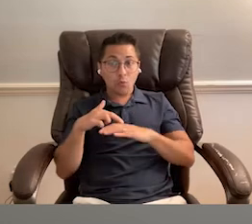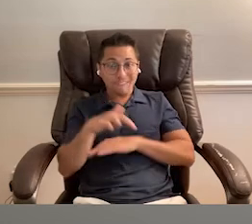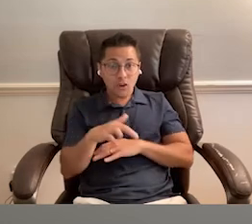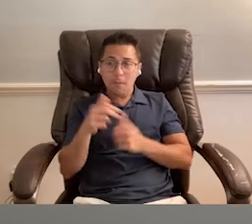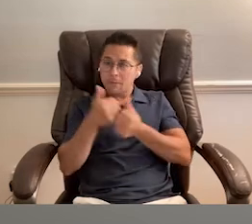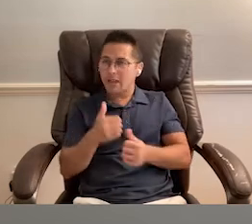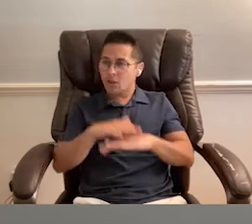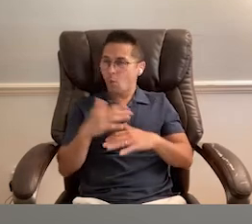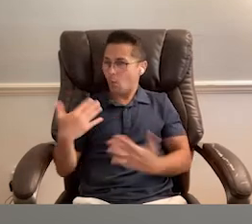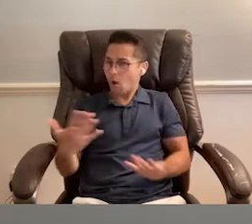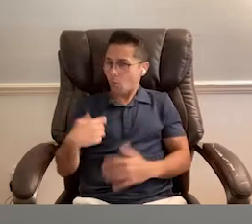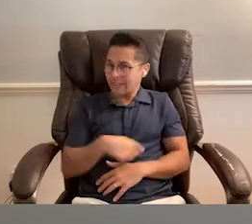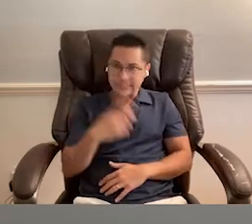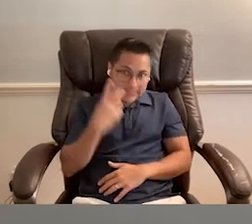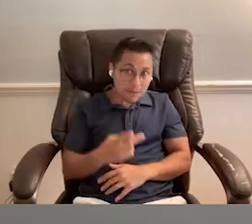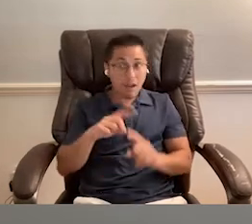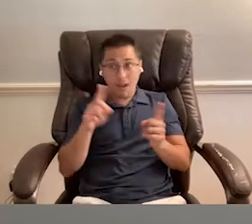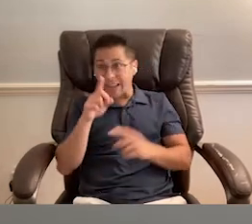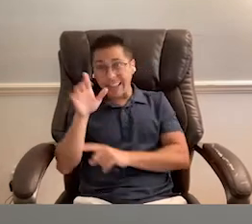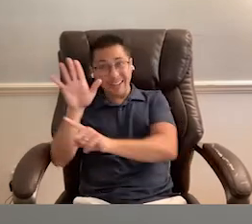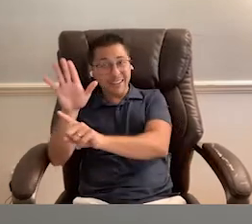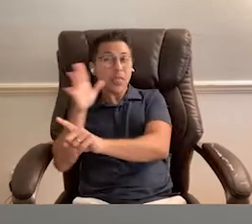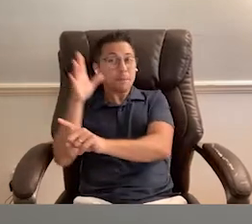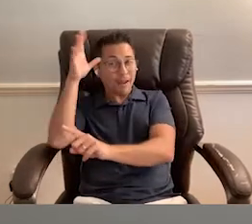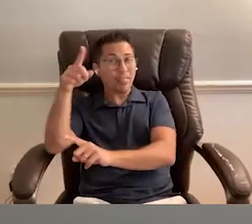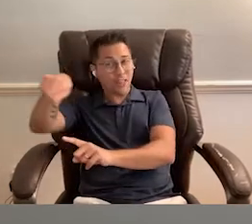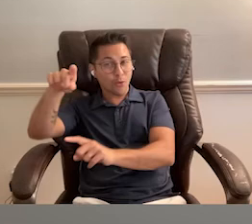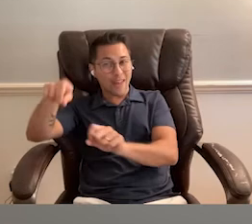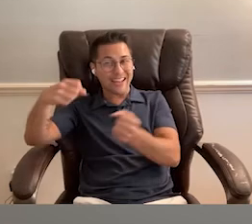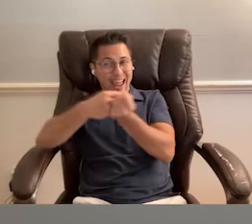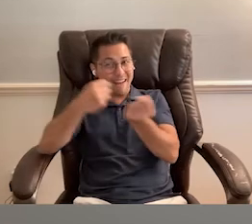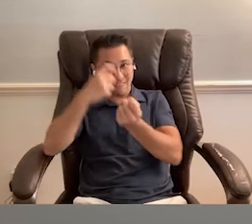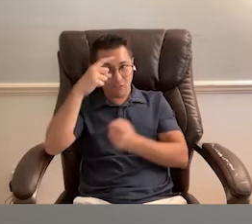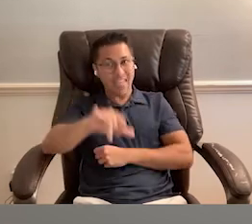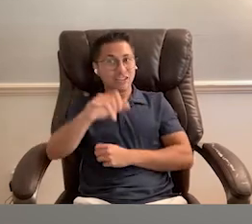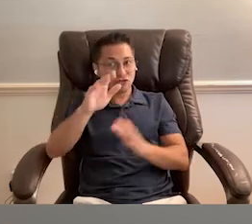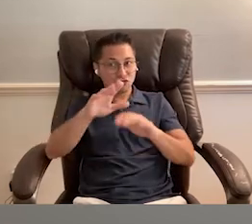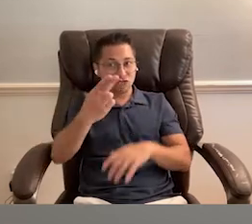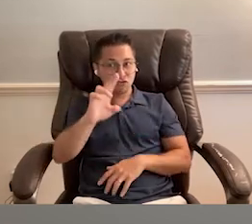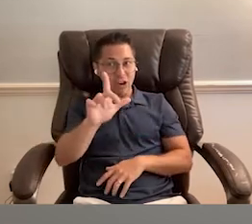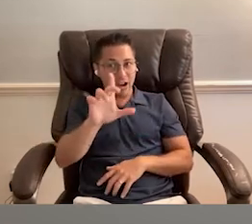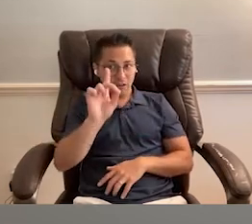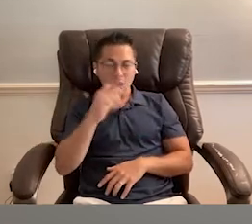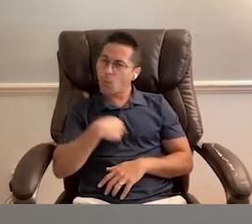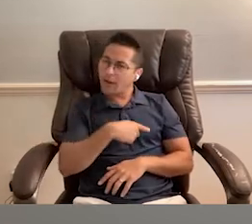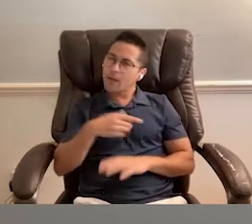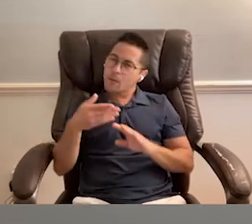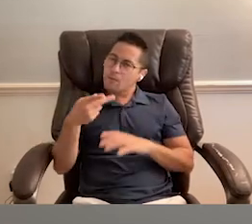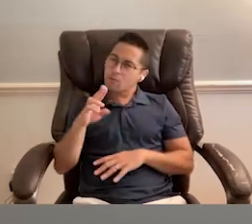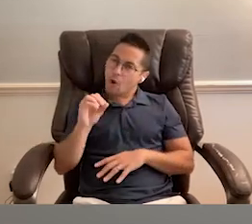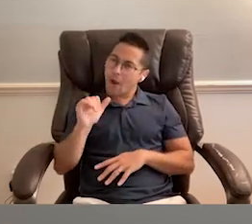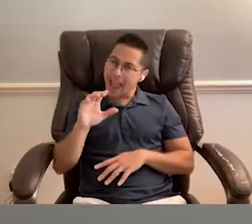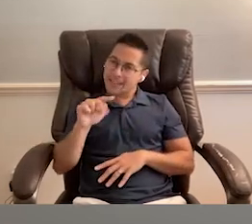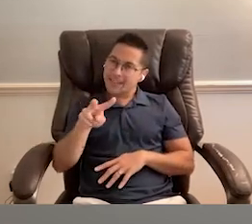refer based on what we see, but ultimately the parent is the one who has to be the advocate for that Yeah. child. And we're very proactive with the